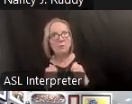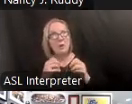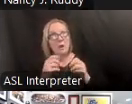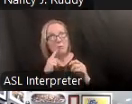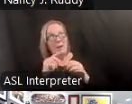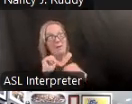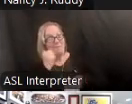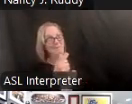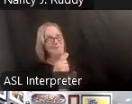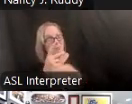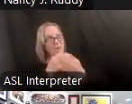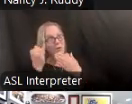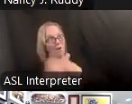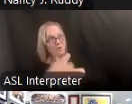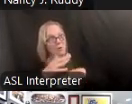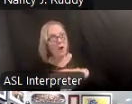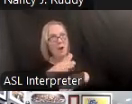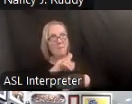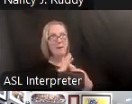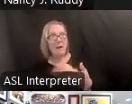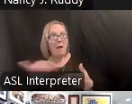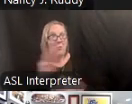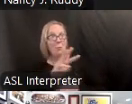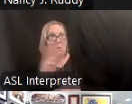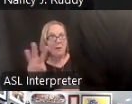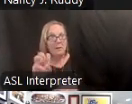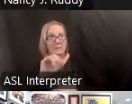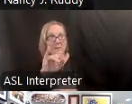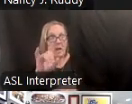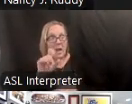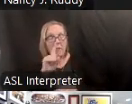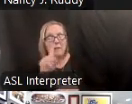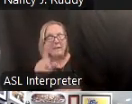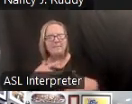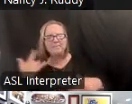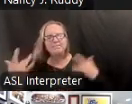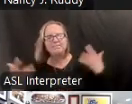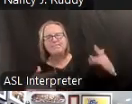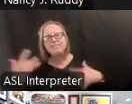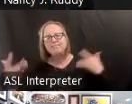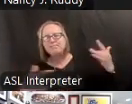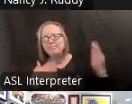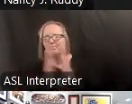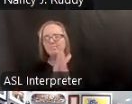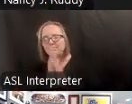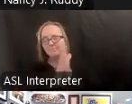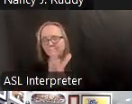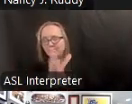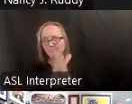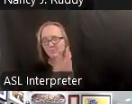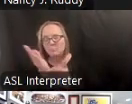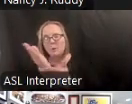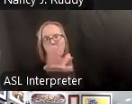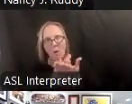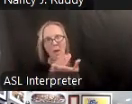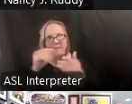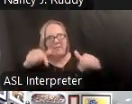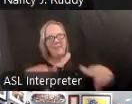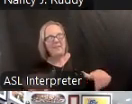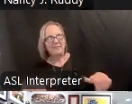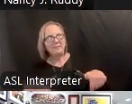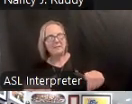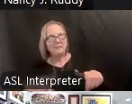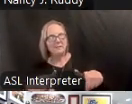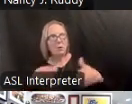Side in the immediate neighborhood, and are really excited that we have the opportunity to be part of creating an important urban amenity on